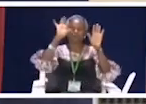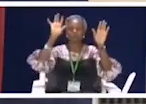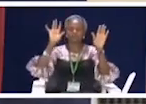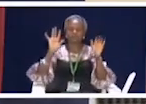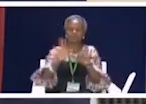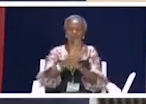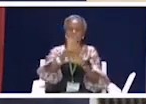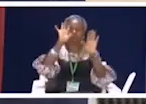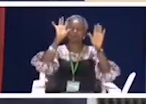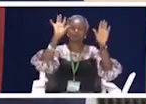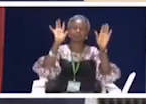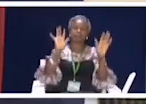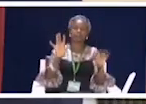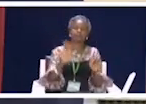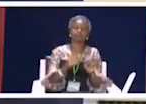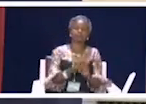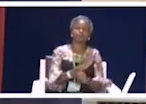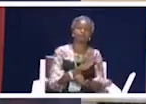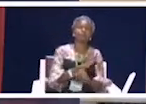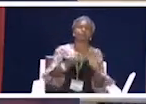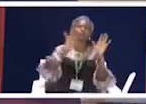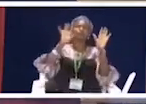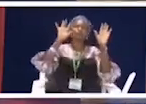Wonderful, wonderful, wonderful.